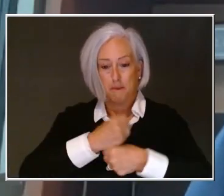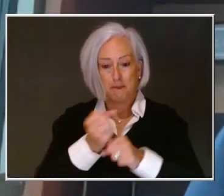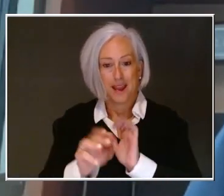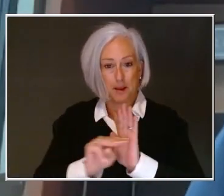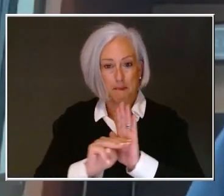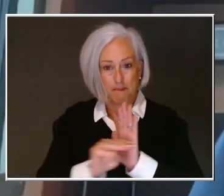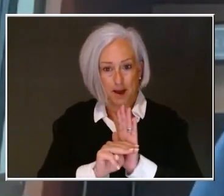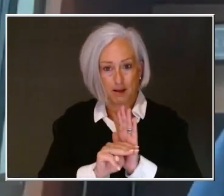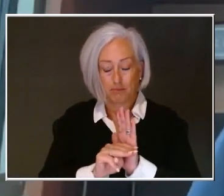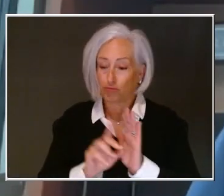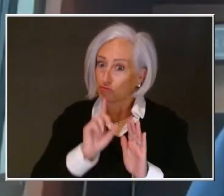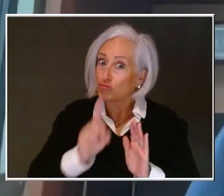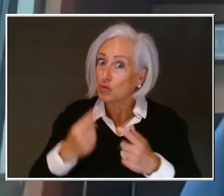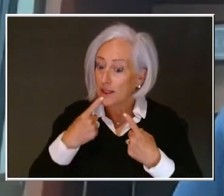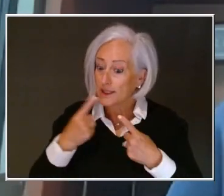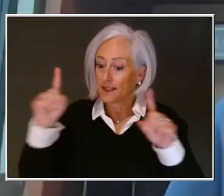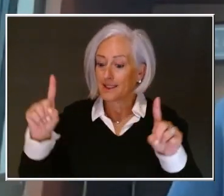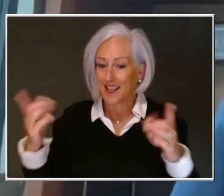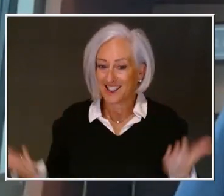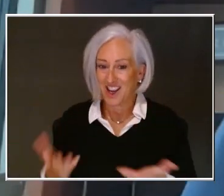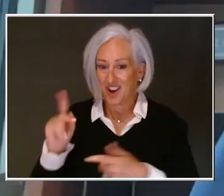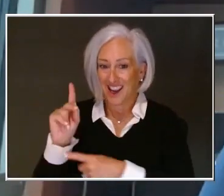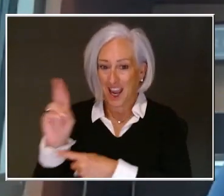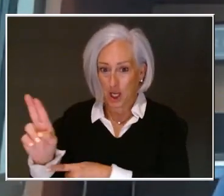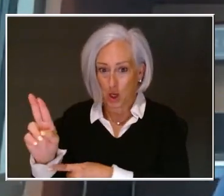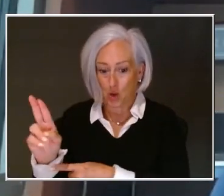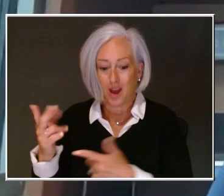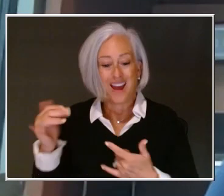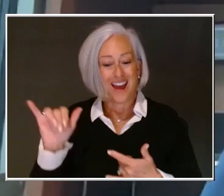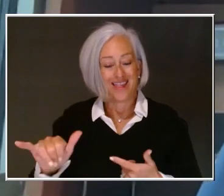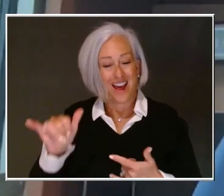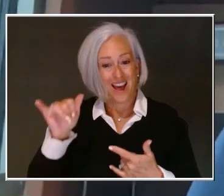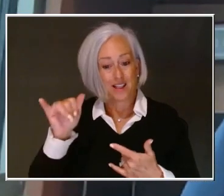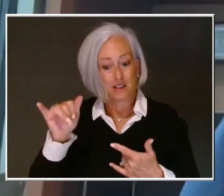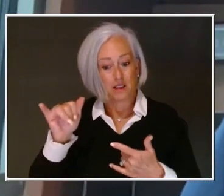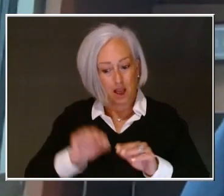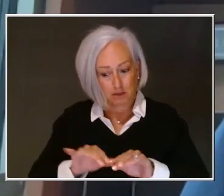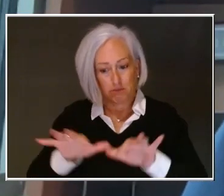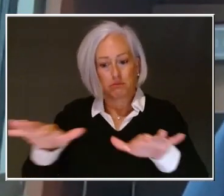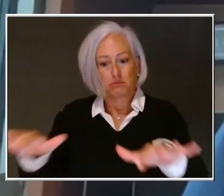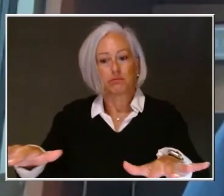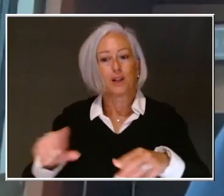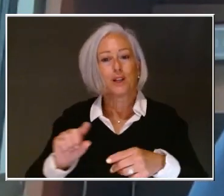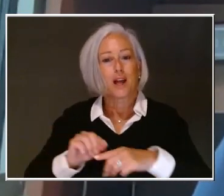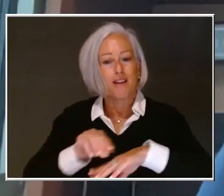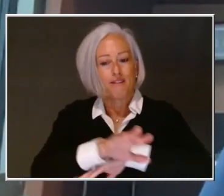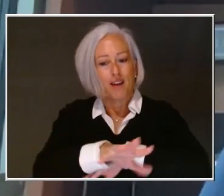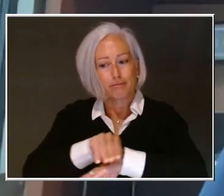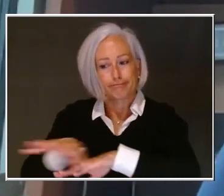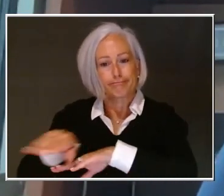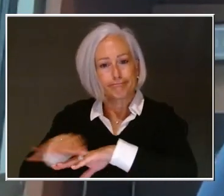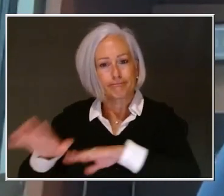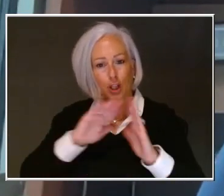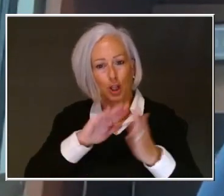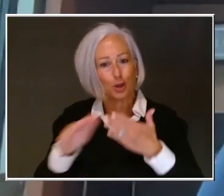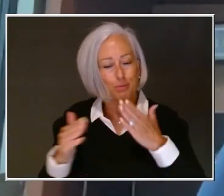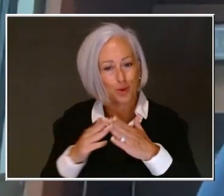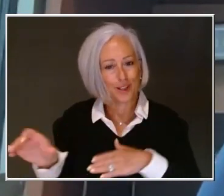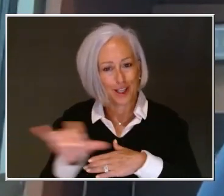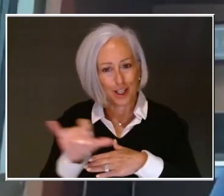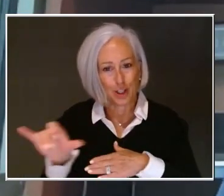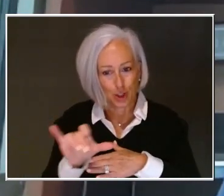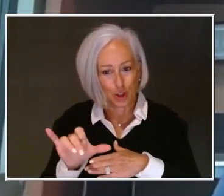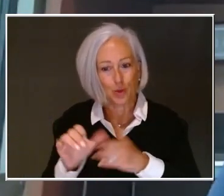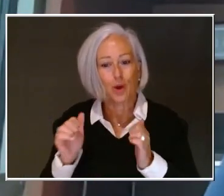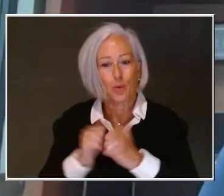at KU, and now that's kind of spilled over into the community and you've seen the recent launch of this strategic alliance with LMH